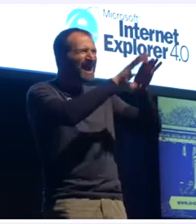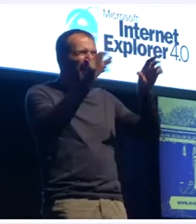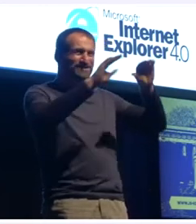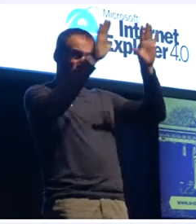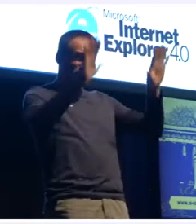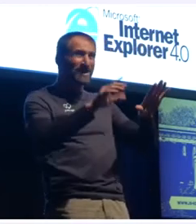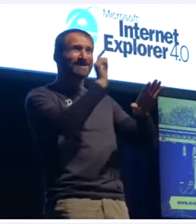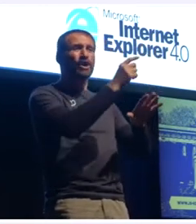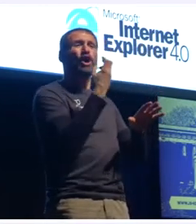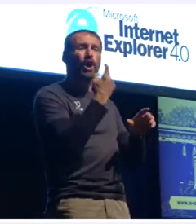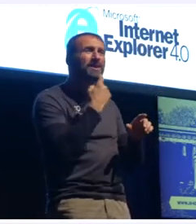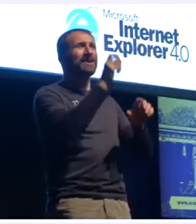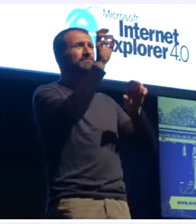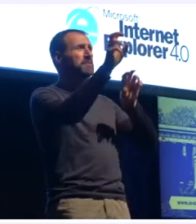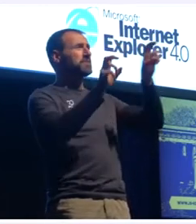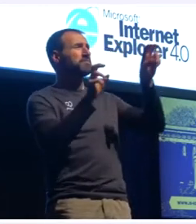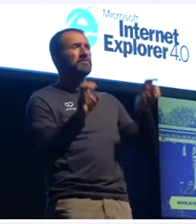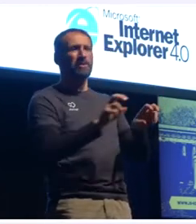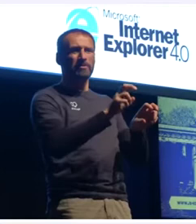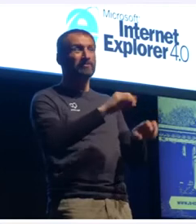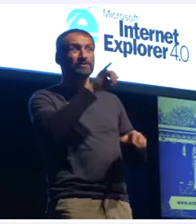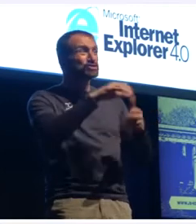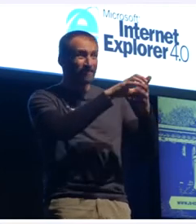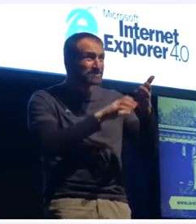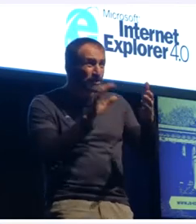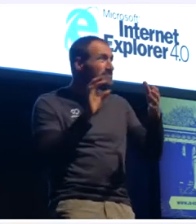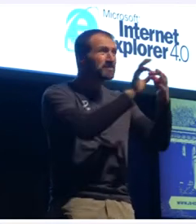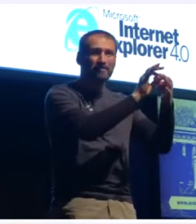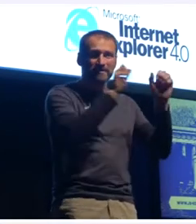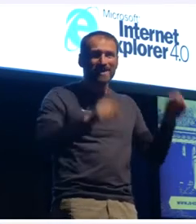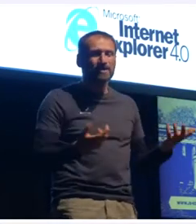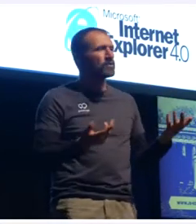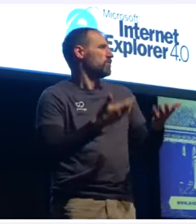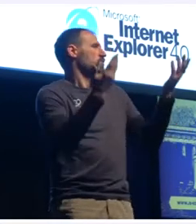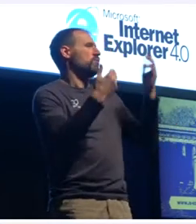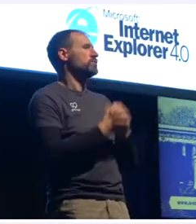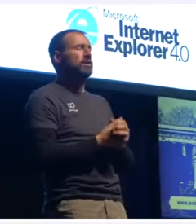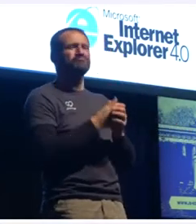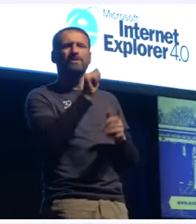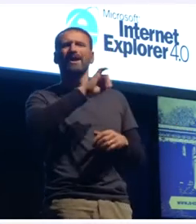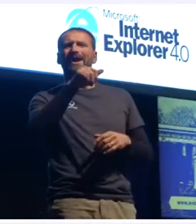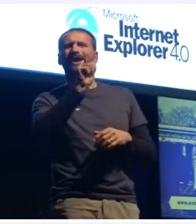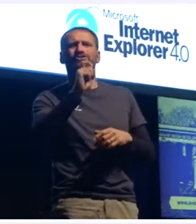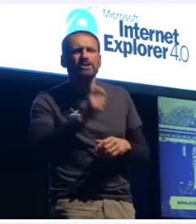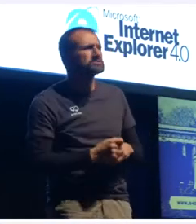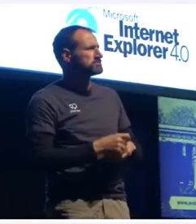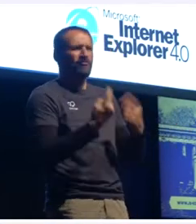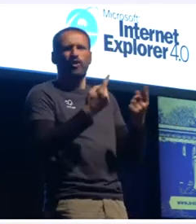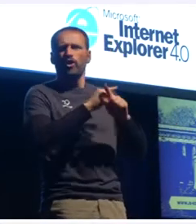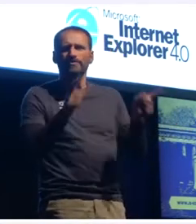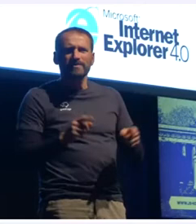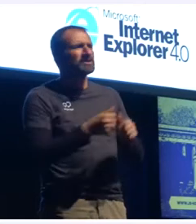with JavaScript? Wouldn't that be cool? And hey, Ajax, why can't we do it asynchronously? That should be a thing.